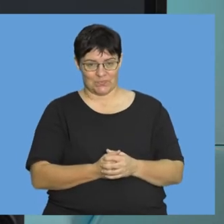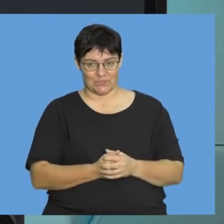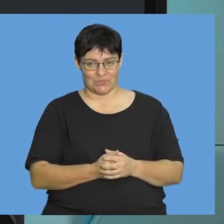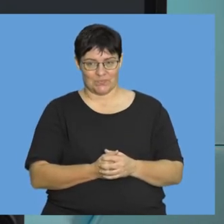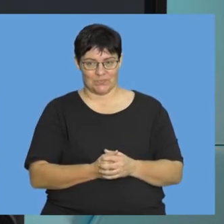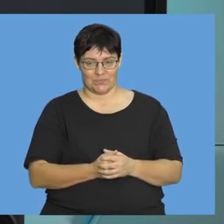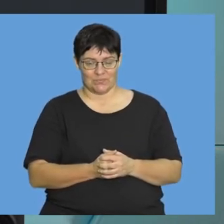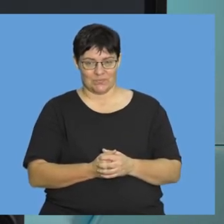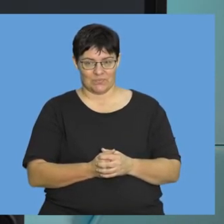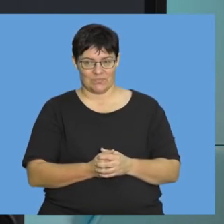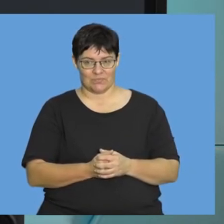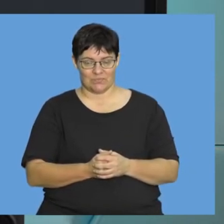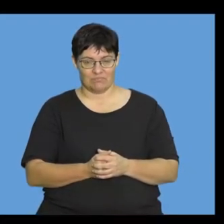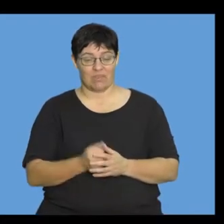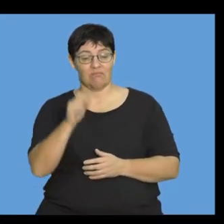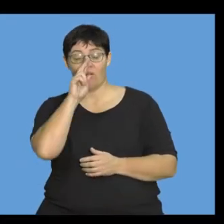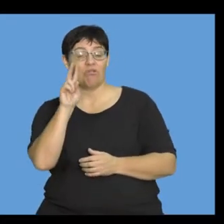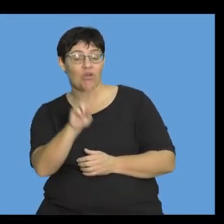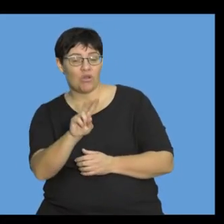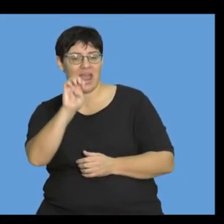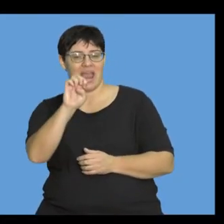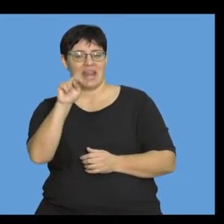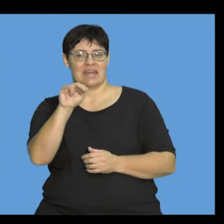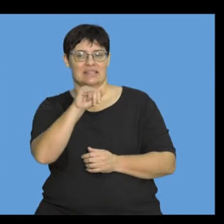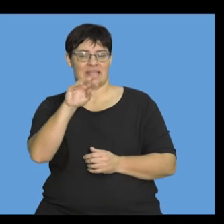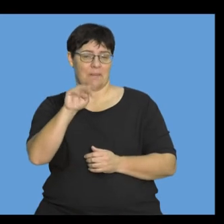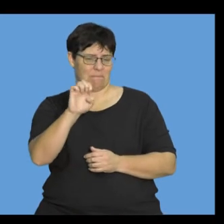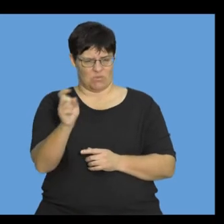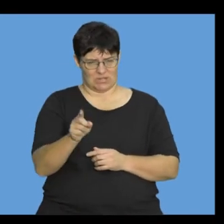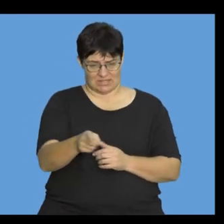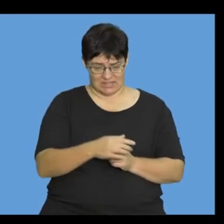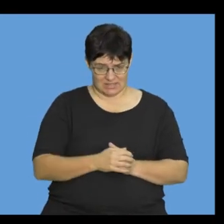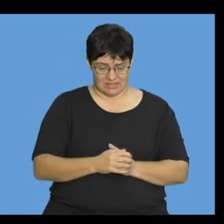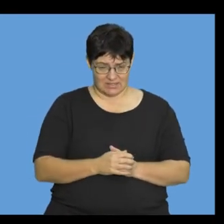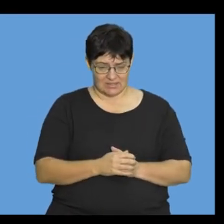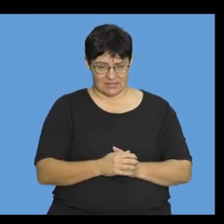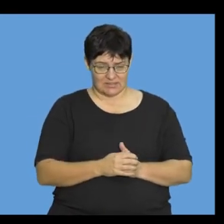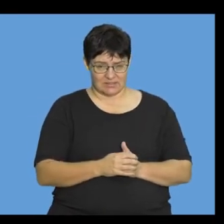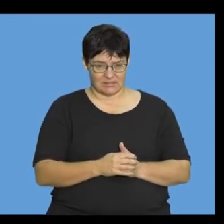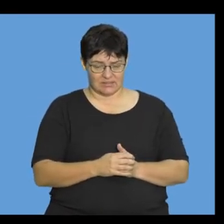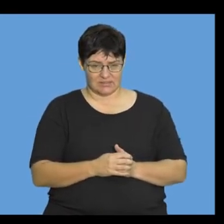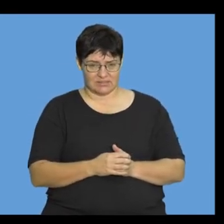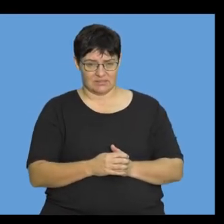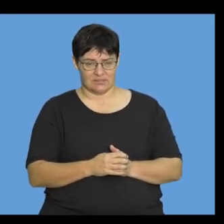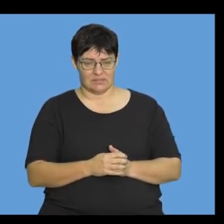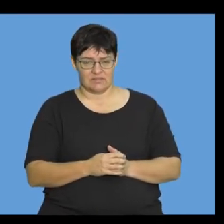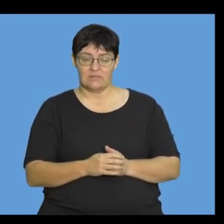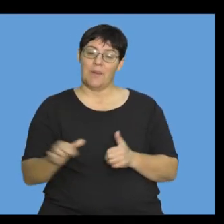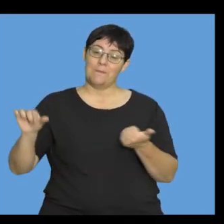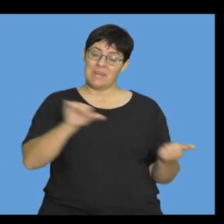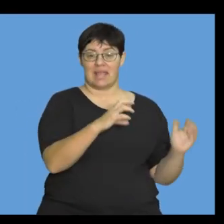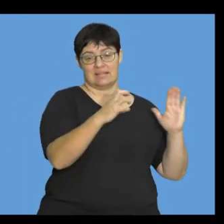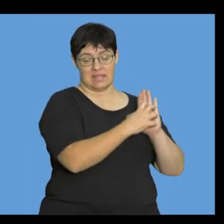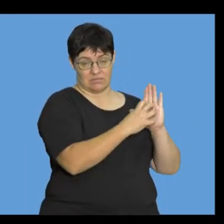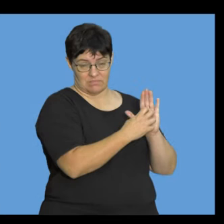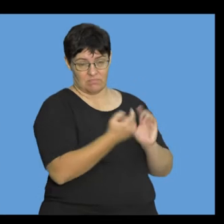reactions. So guys, when we look at what an enzyme is, right, very important, if I'm going to go back